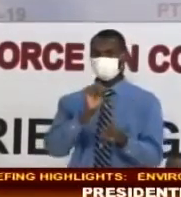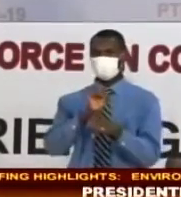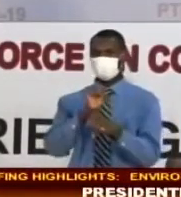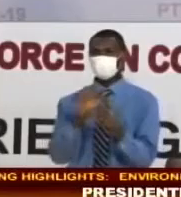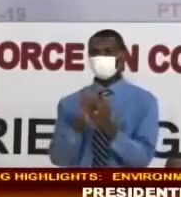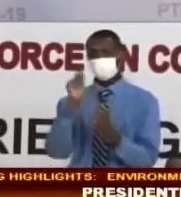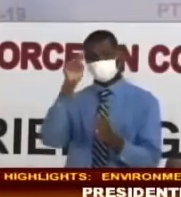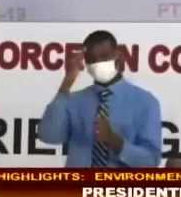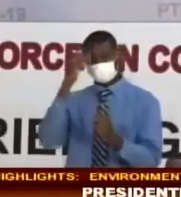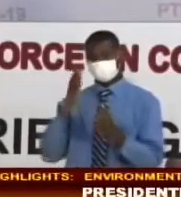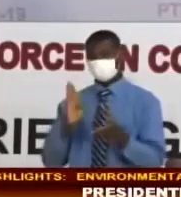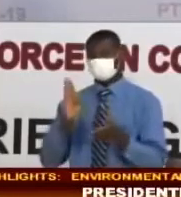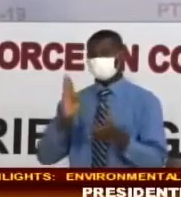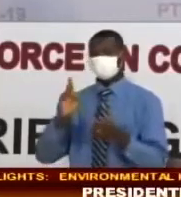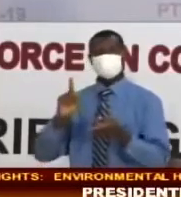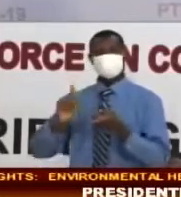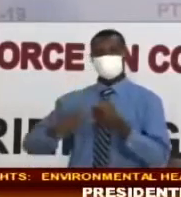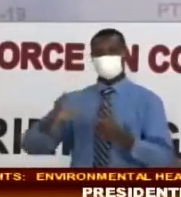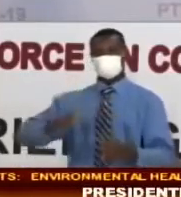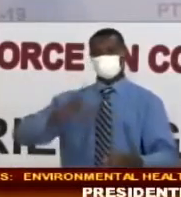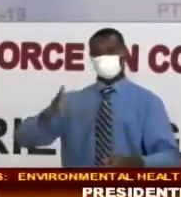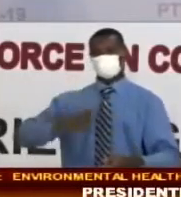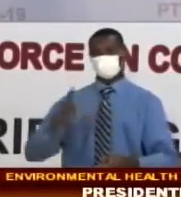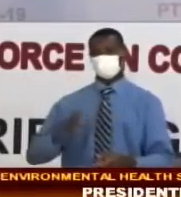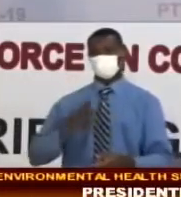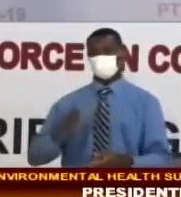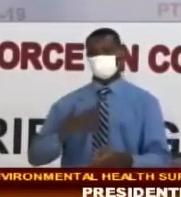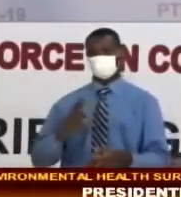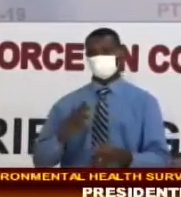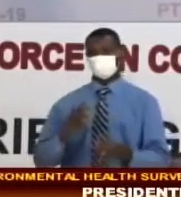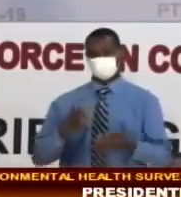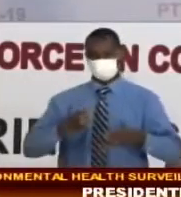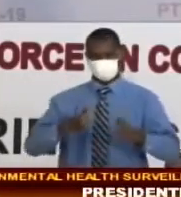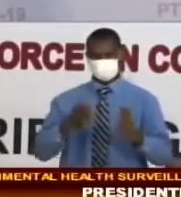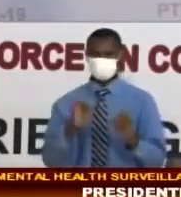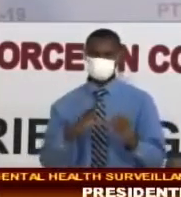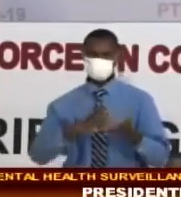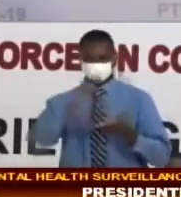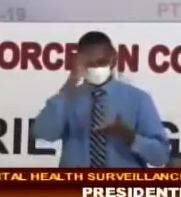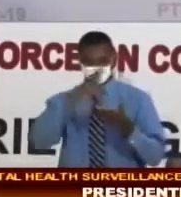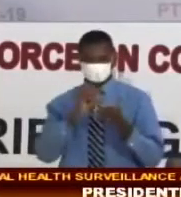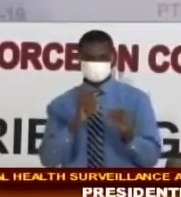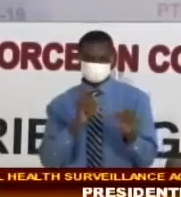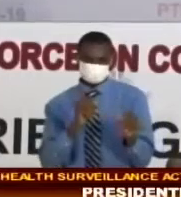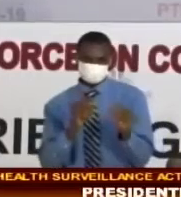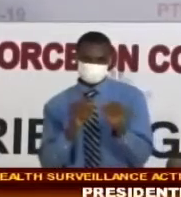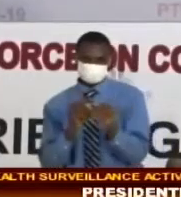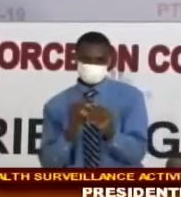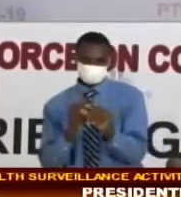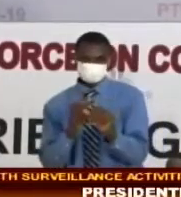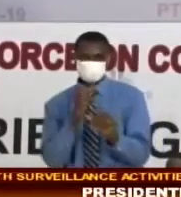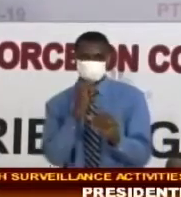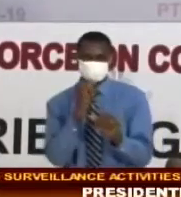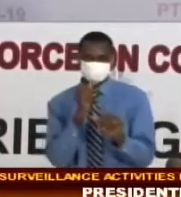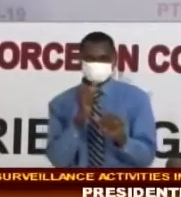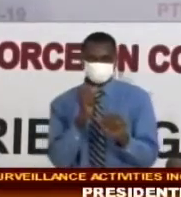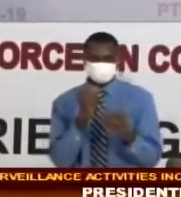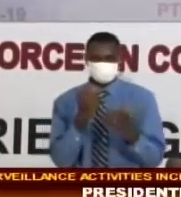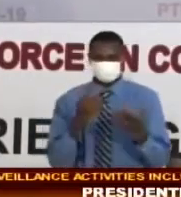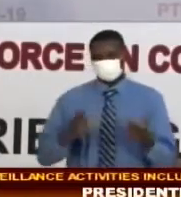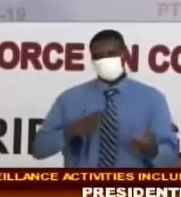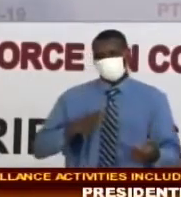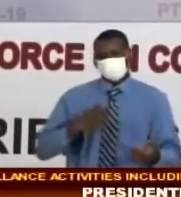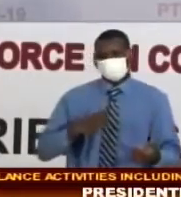formalize some of the institutional ways that they learn that are not necessarily formal. We've worked out programs with the Ministry